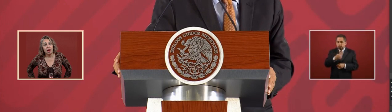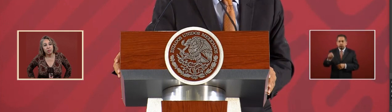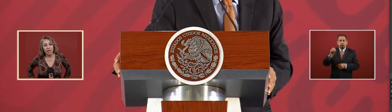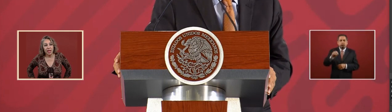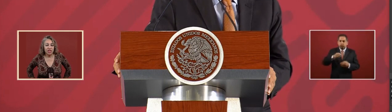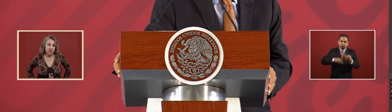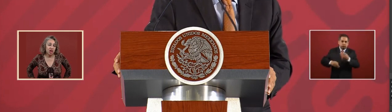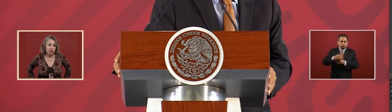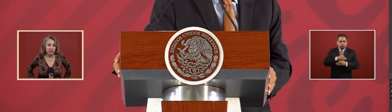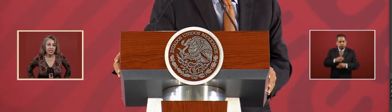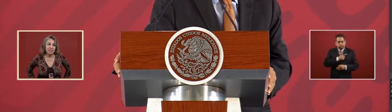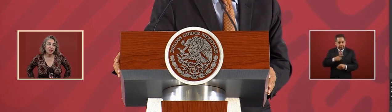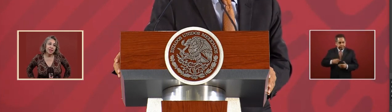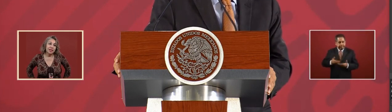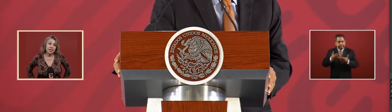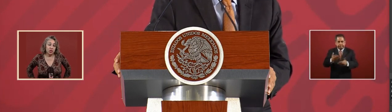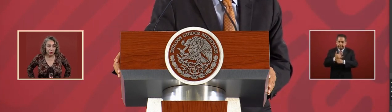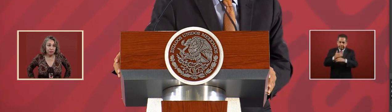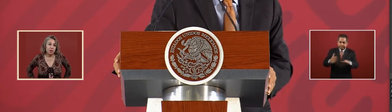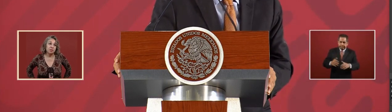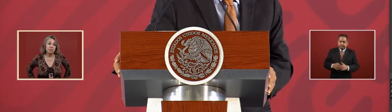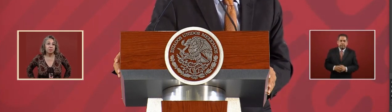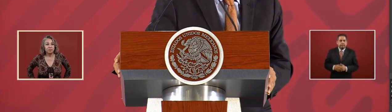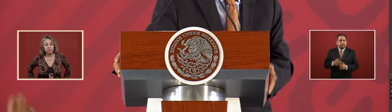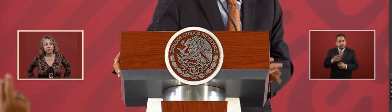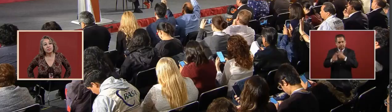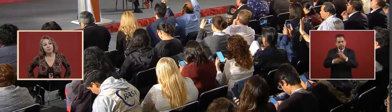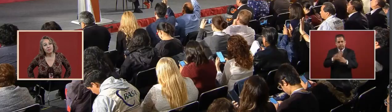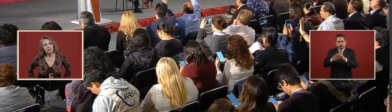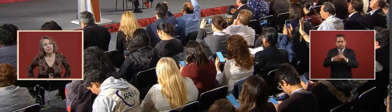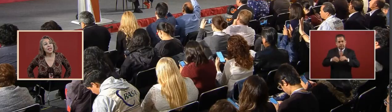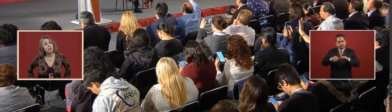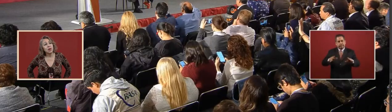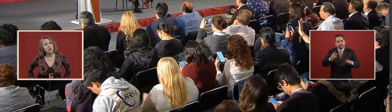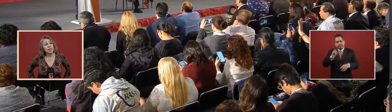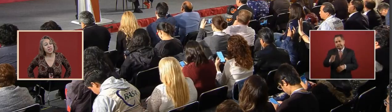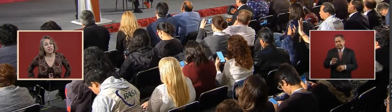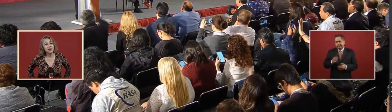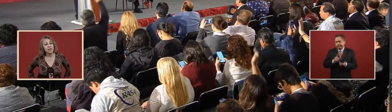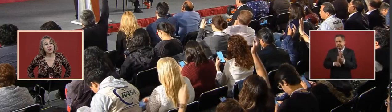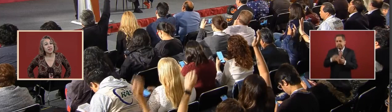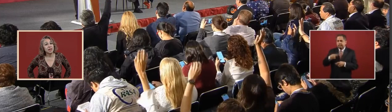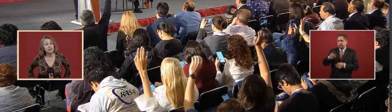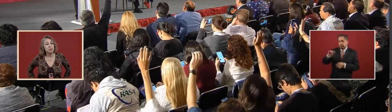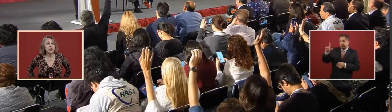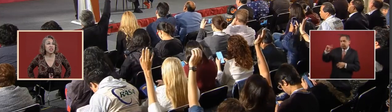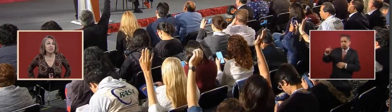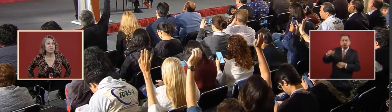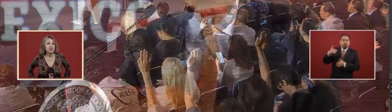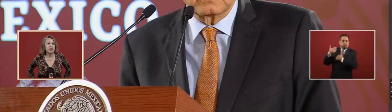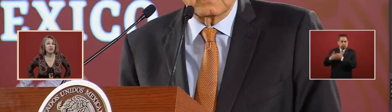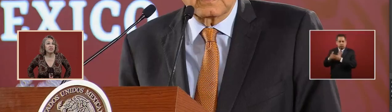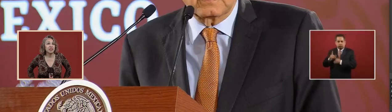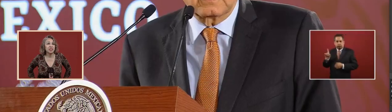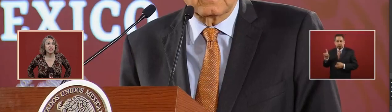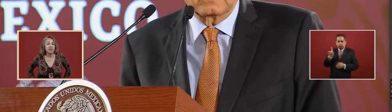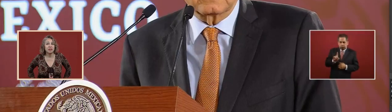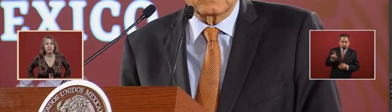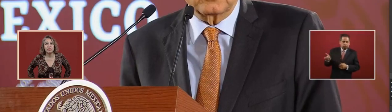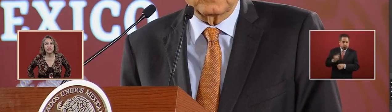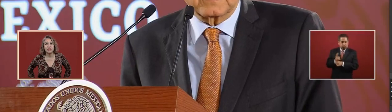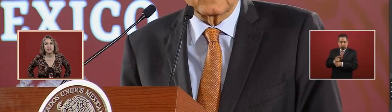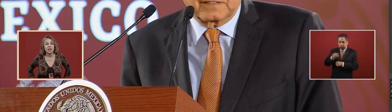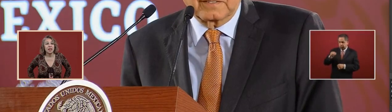have the obligation, all of us, informar. To inform. Y lo van a hacer. And we're going to do it, especially the